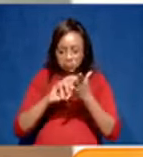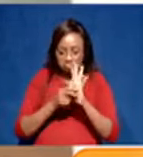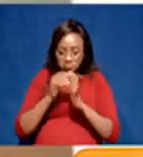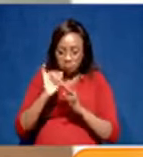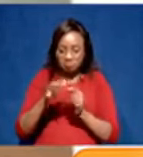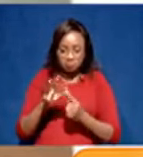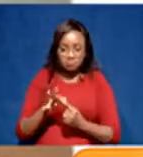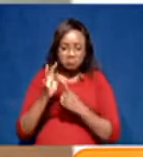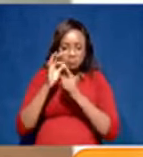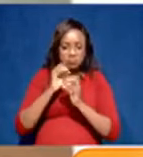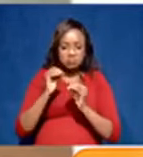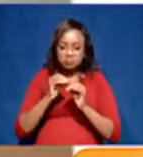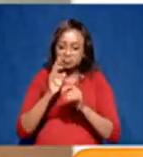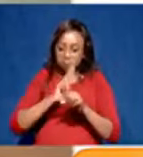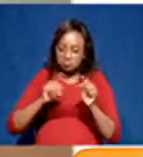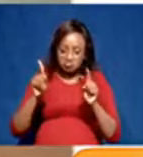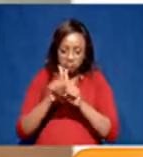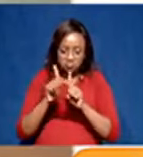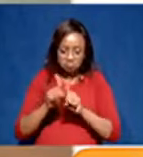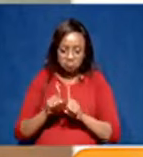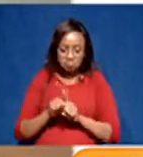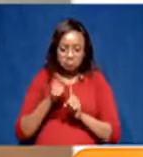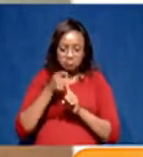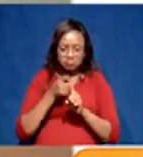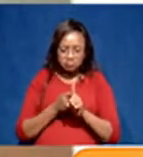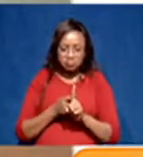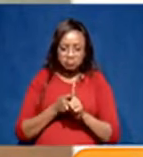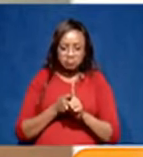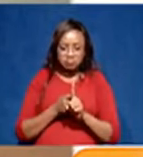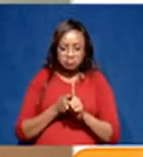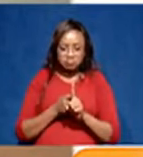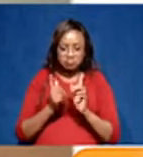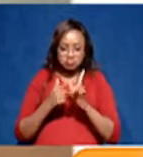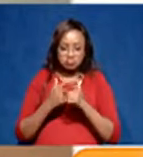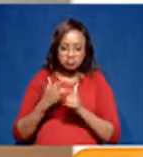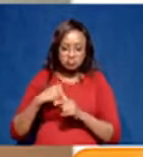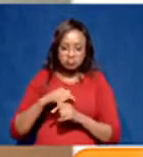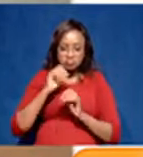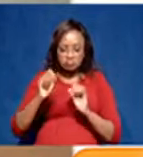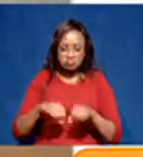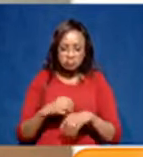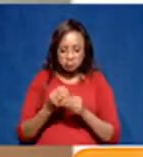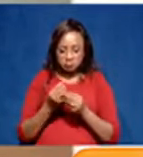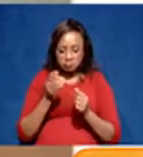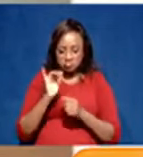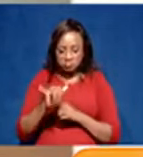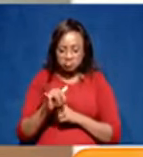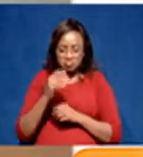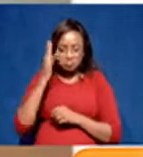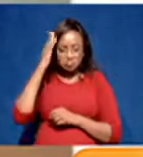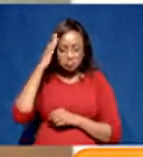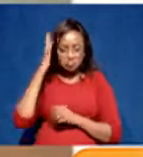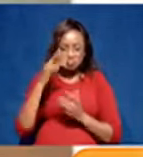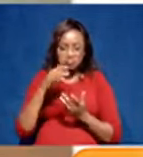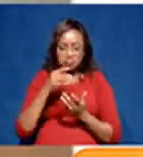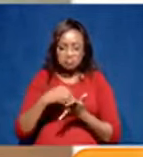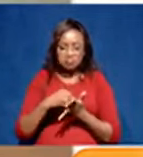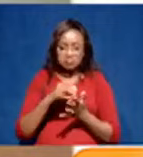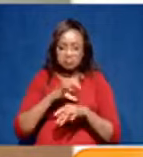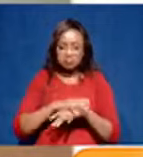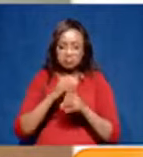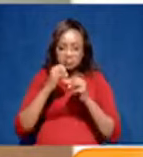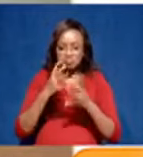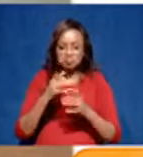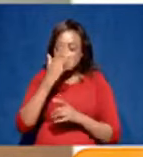shall use the same tool, maybe an improved version of it, so that we are able to determine the incomes. But remember, we have, this is our one